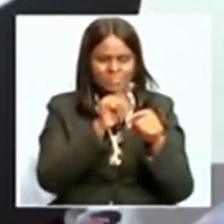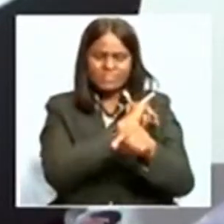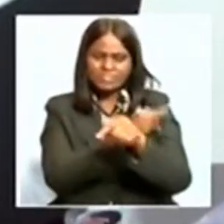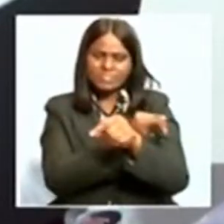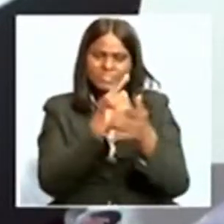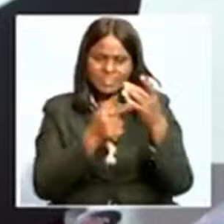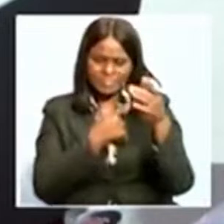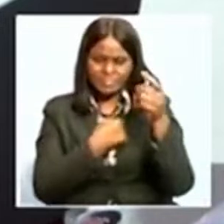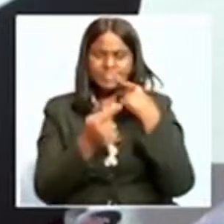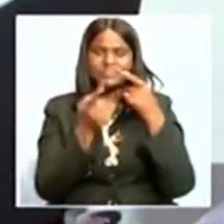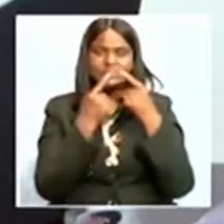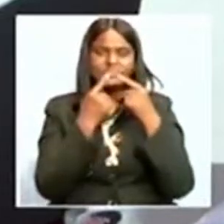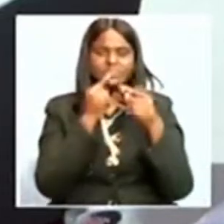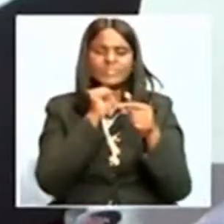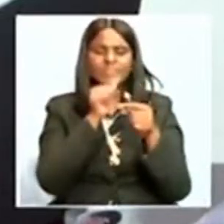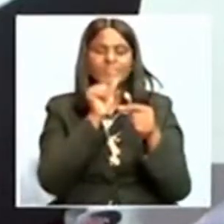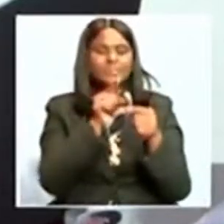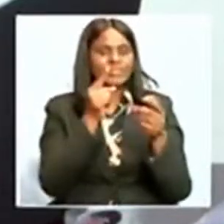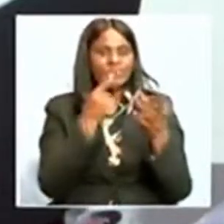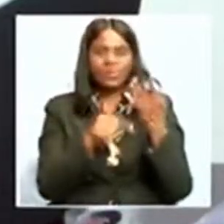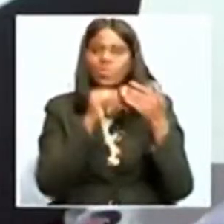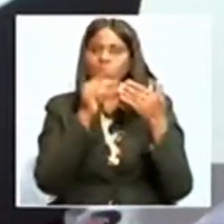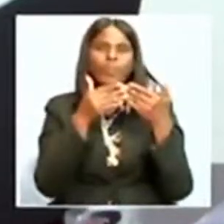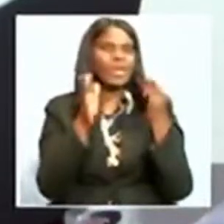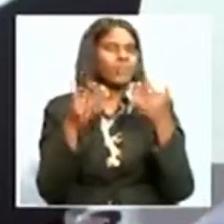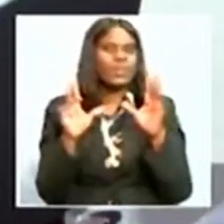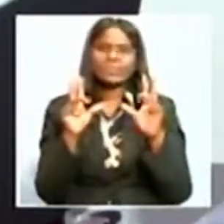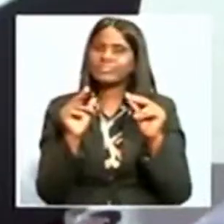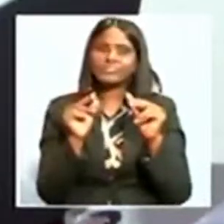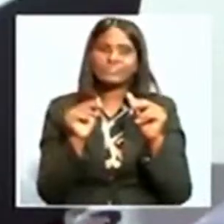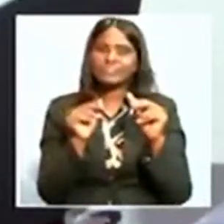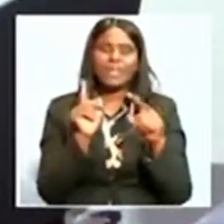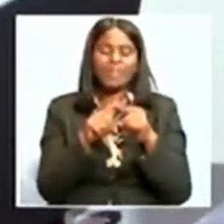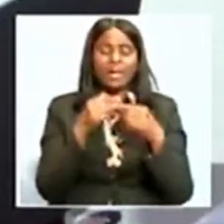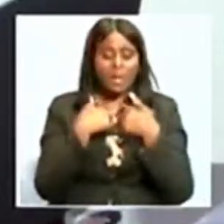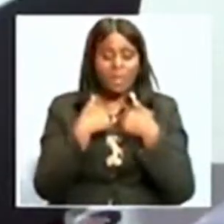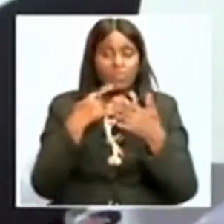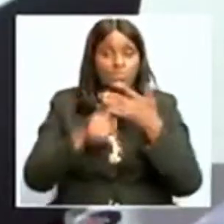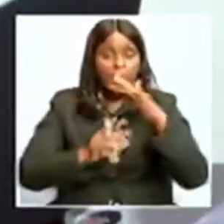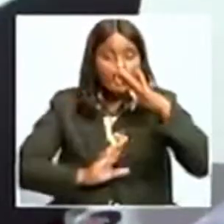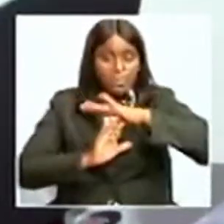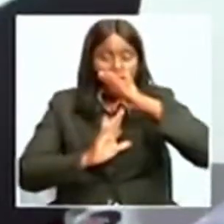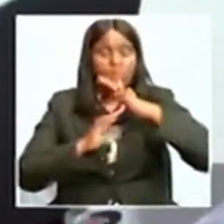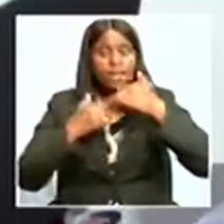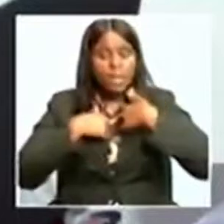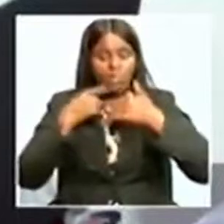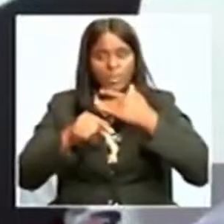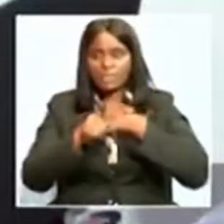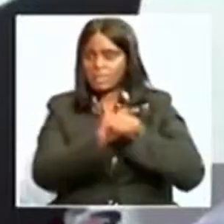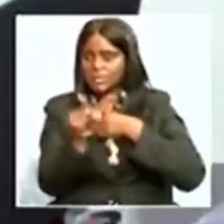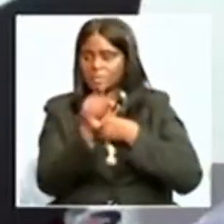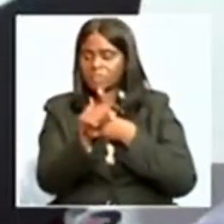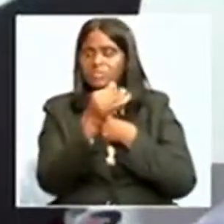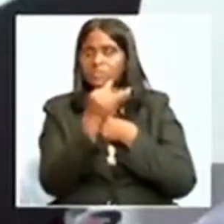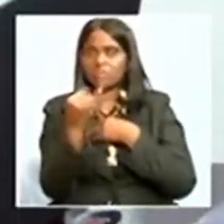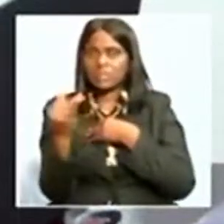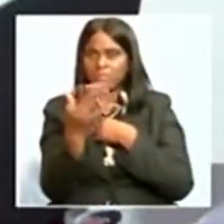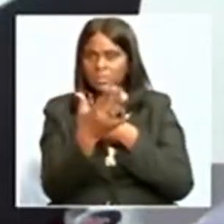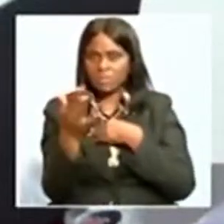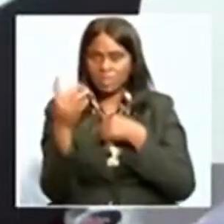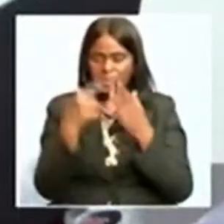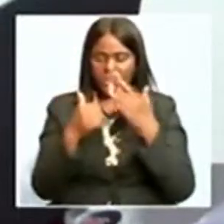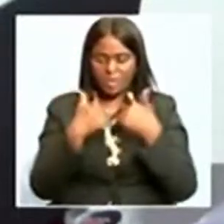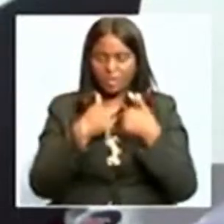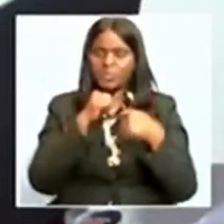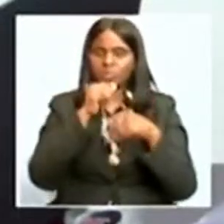like I indicated, it is not open. It has a cap. It has to be those things that have